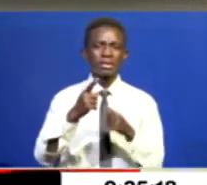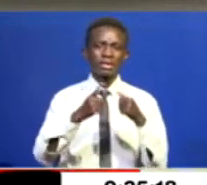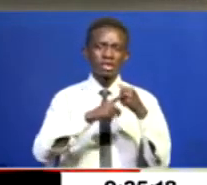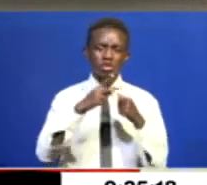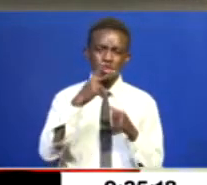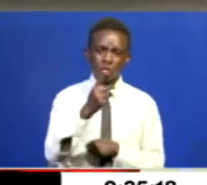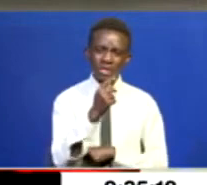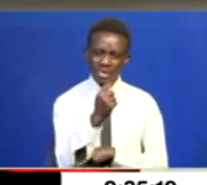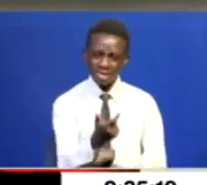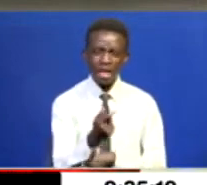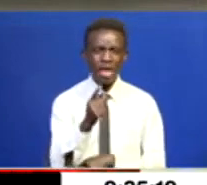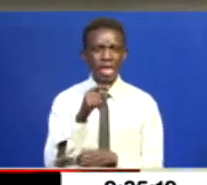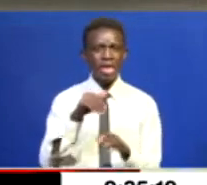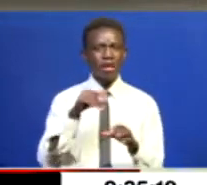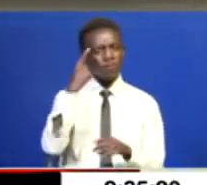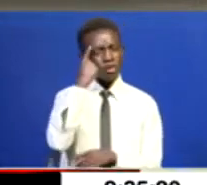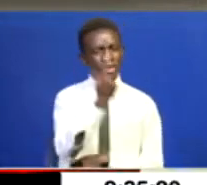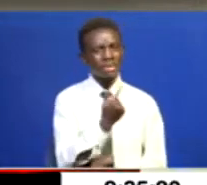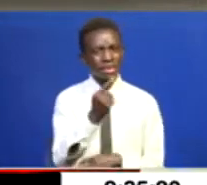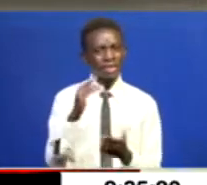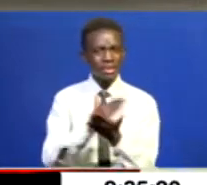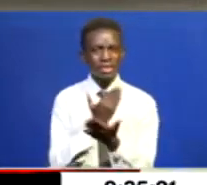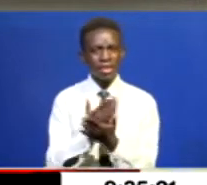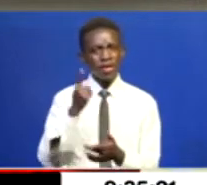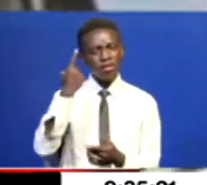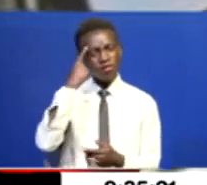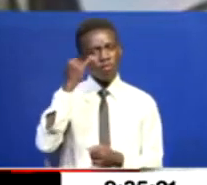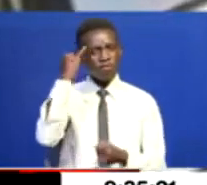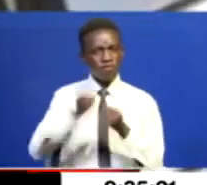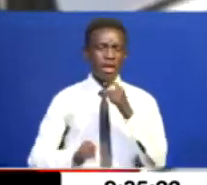62 cents per share as the final dividend.